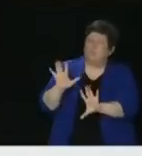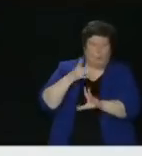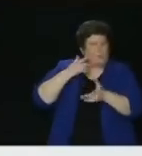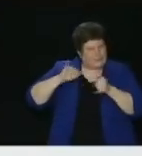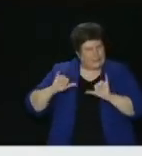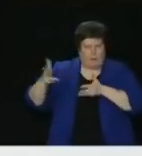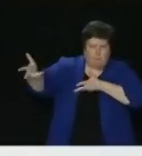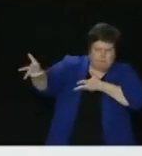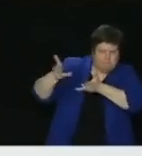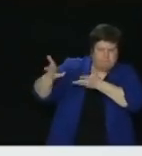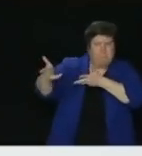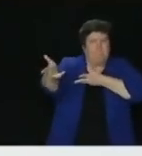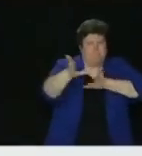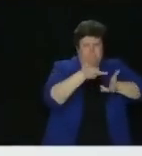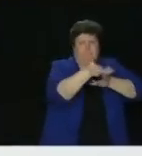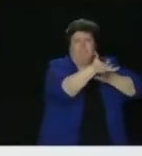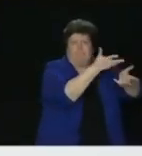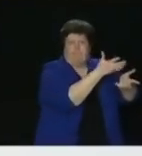do. But